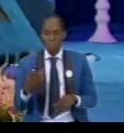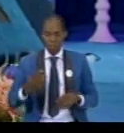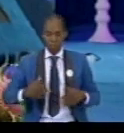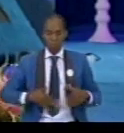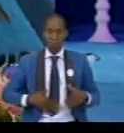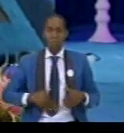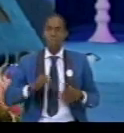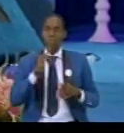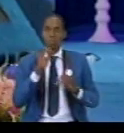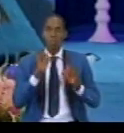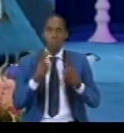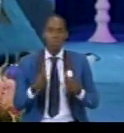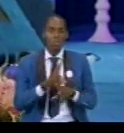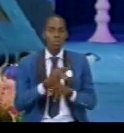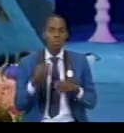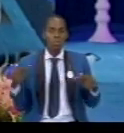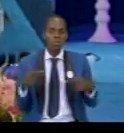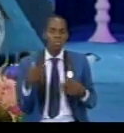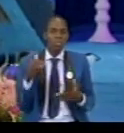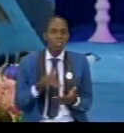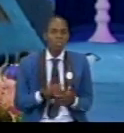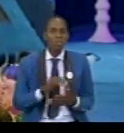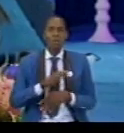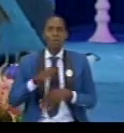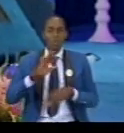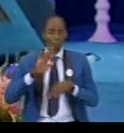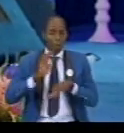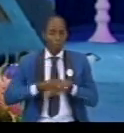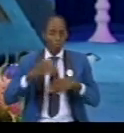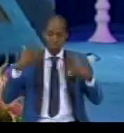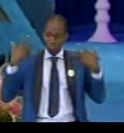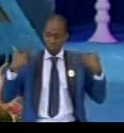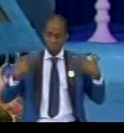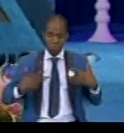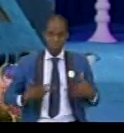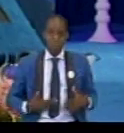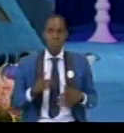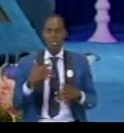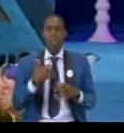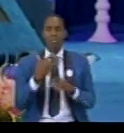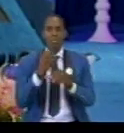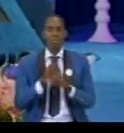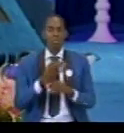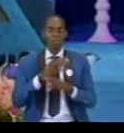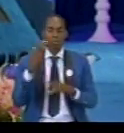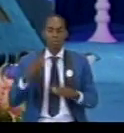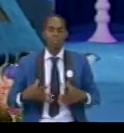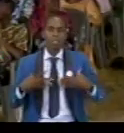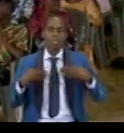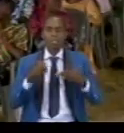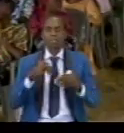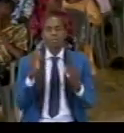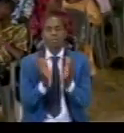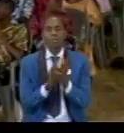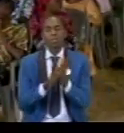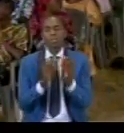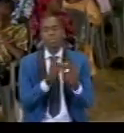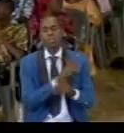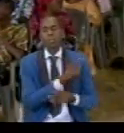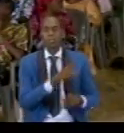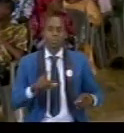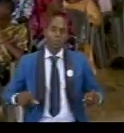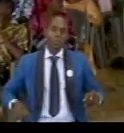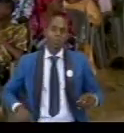No pain again. Even all over my body, I receive total healing. Praise the Lord. Yeah, abdominal